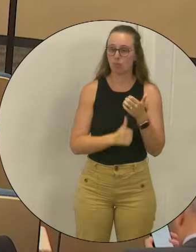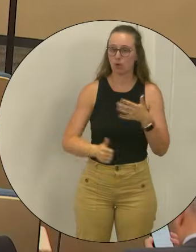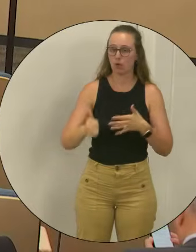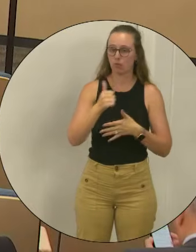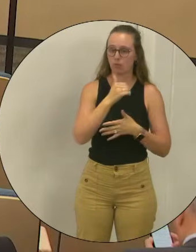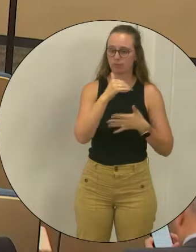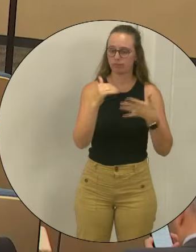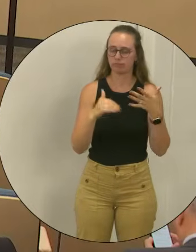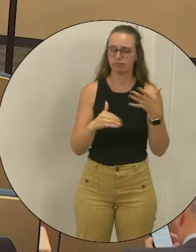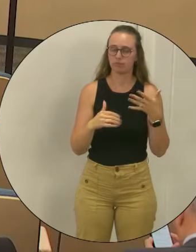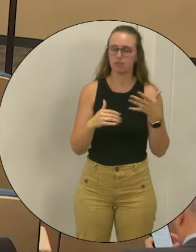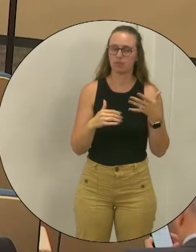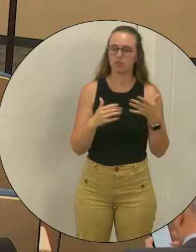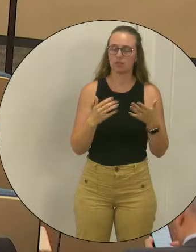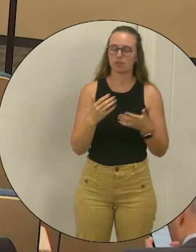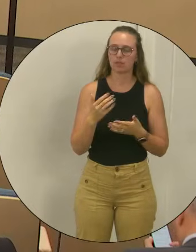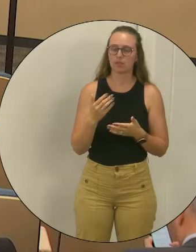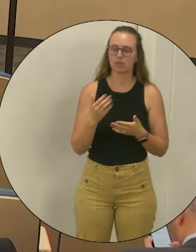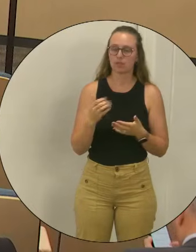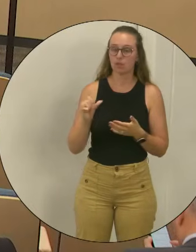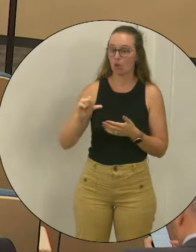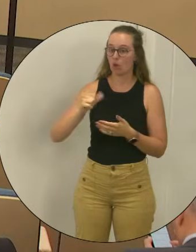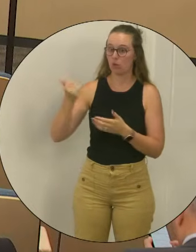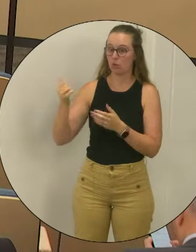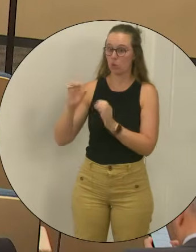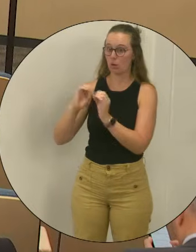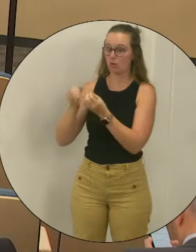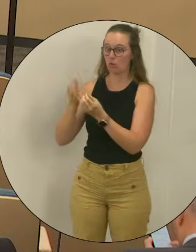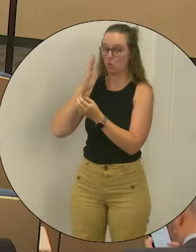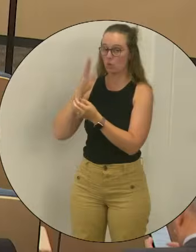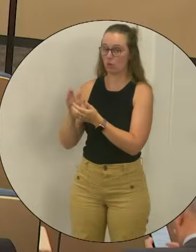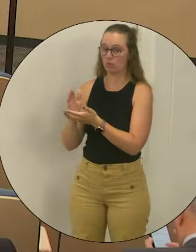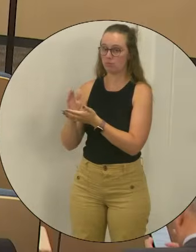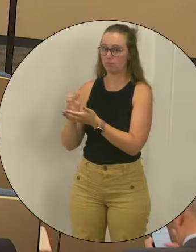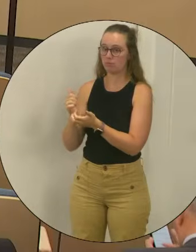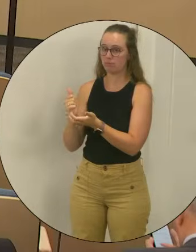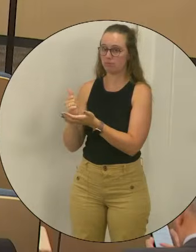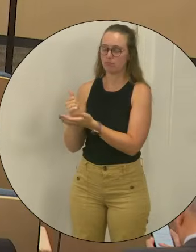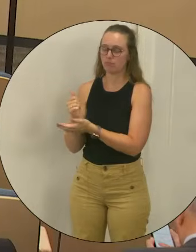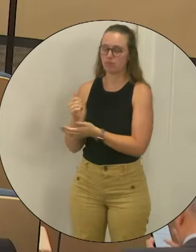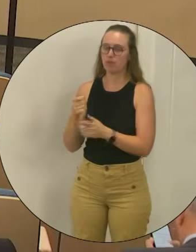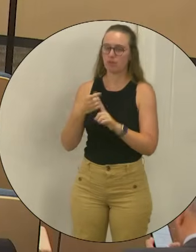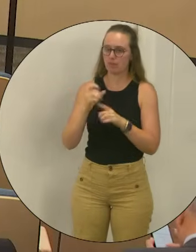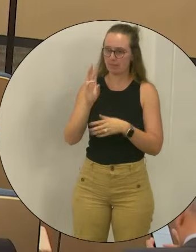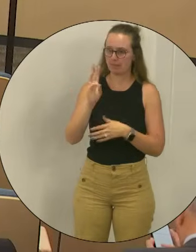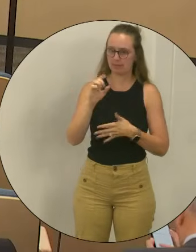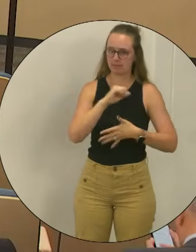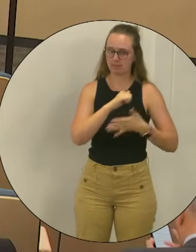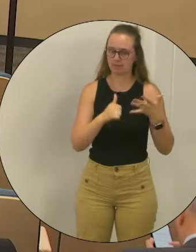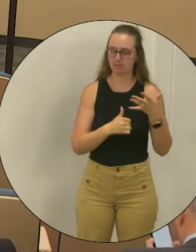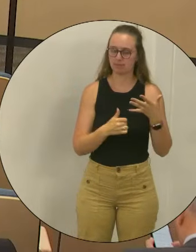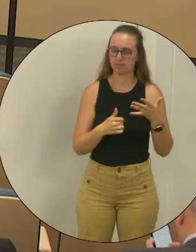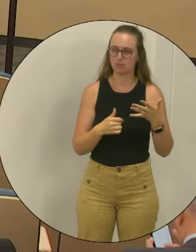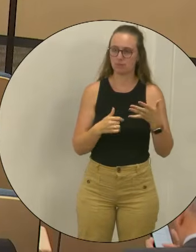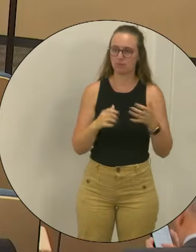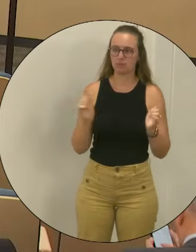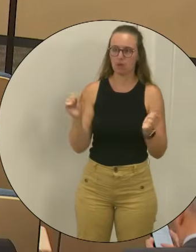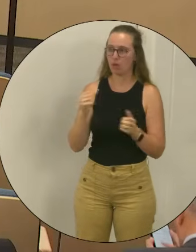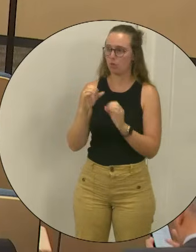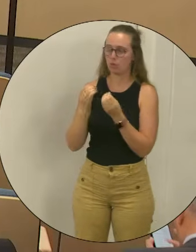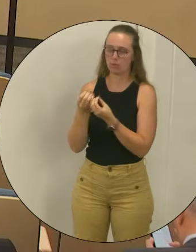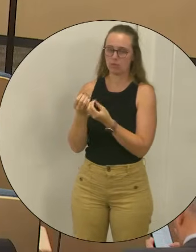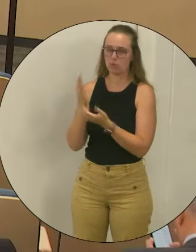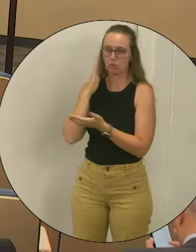where somebody else is going to carry the water for us? Can we clarify those? Of the 6 that you brought to us.